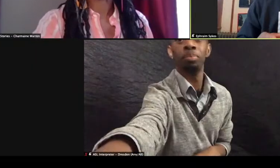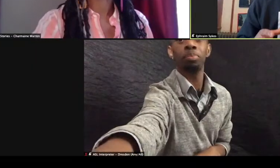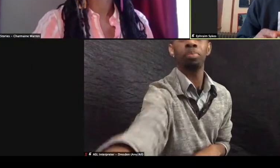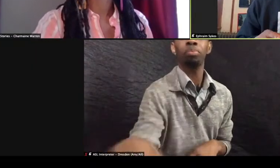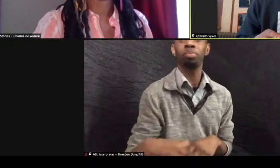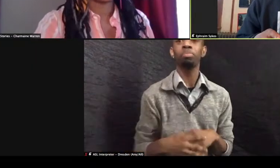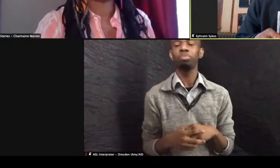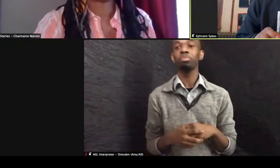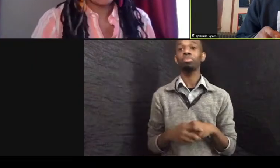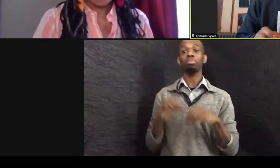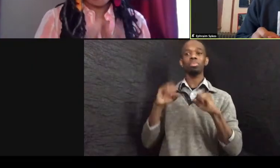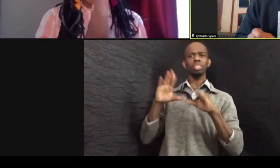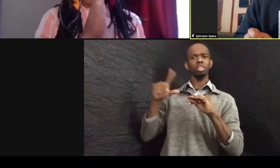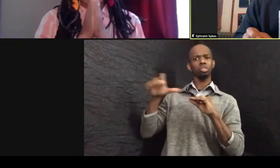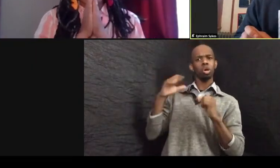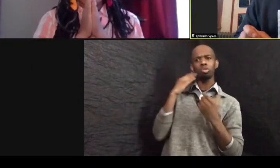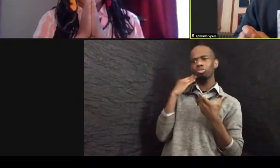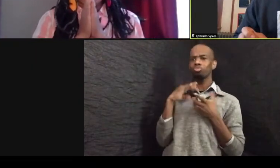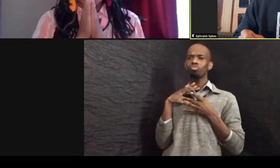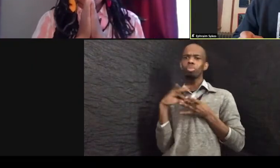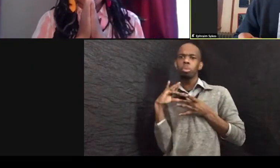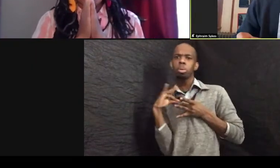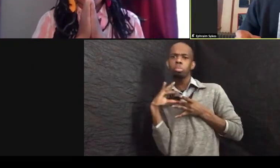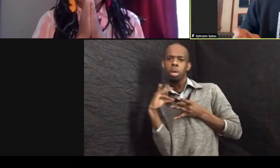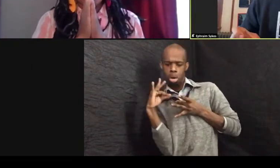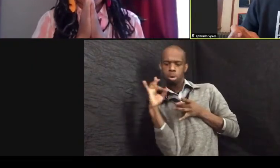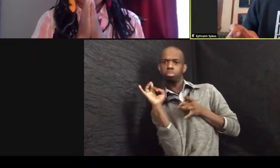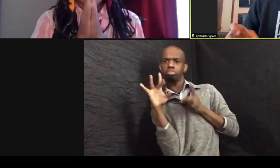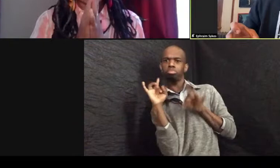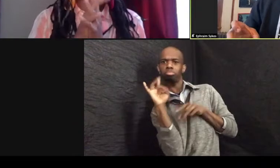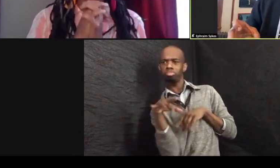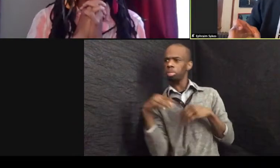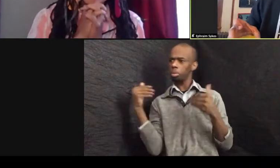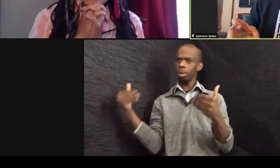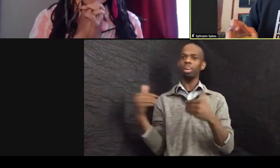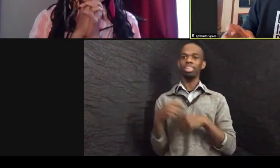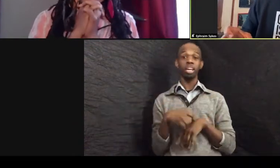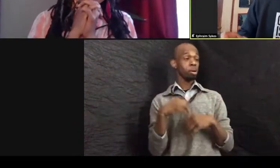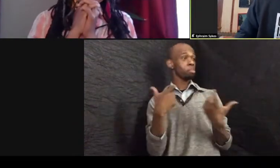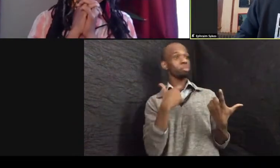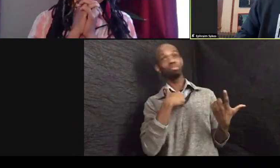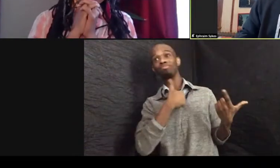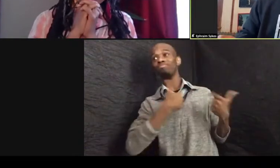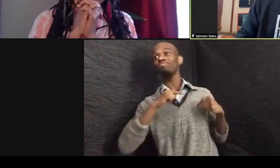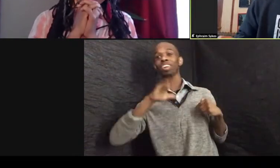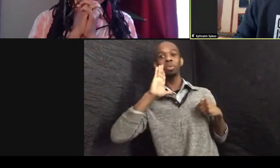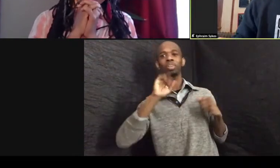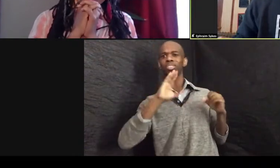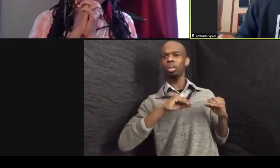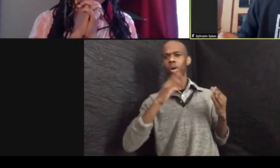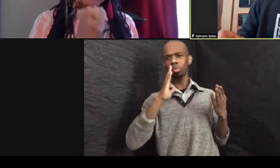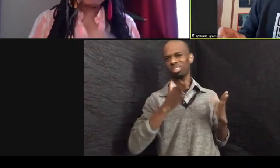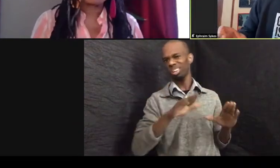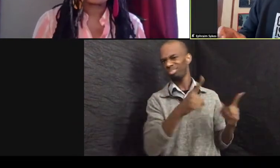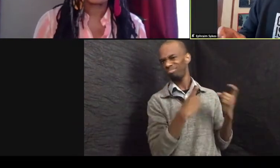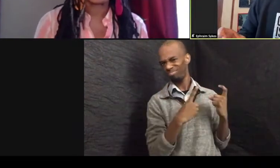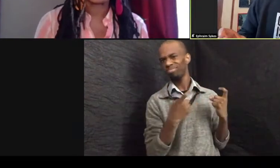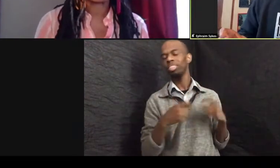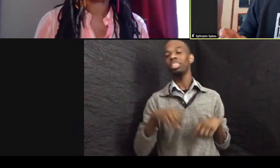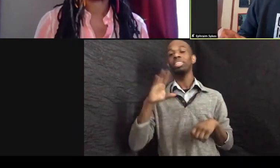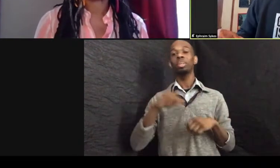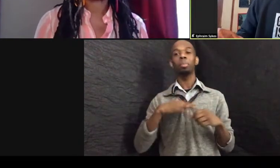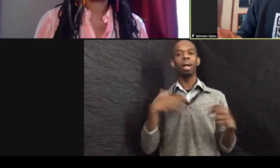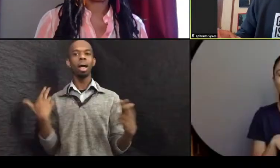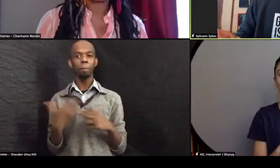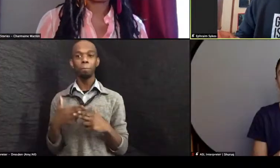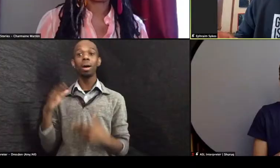little something, but you know, I'm quiet. I'll let y'all ask questions and I'll just respond. But yes, my name is Ephraim Sykes.